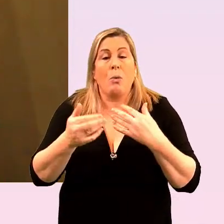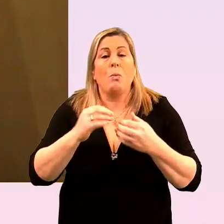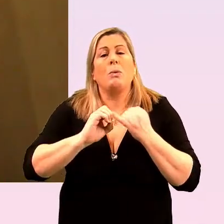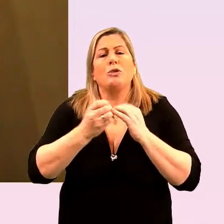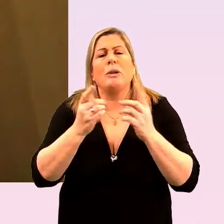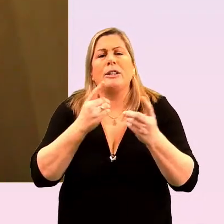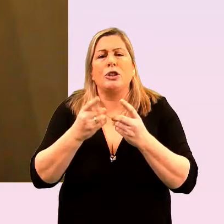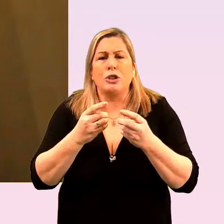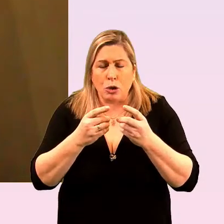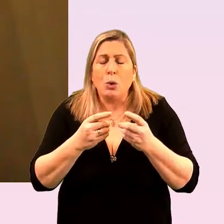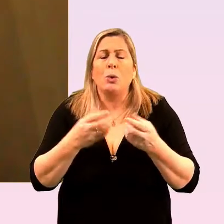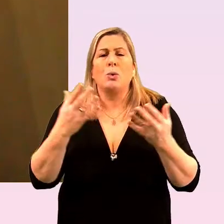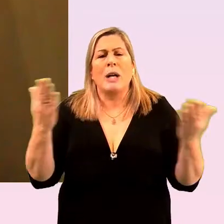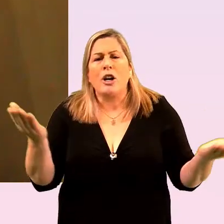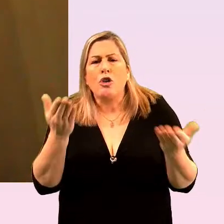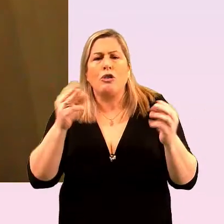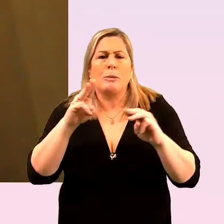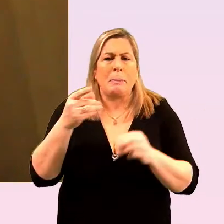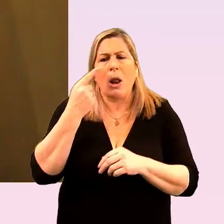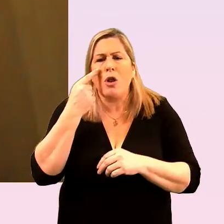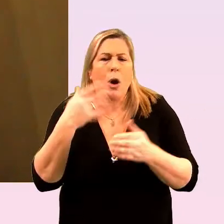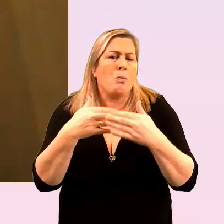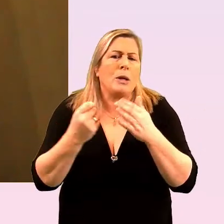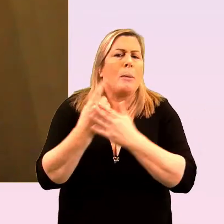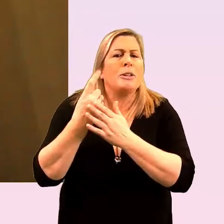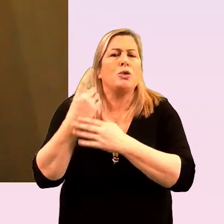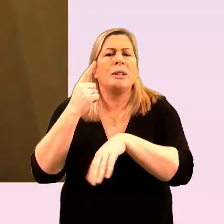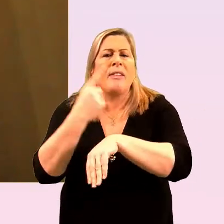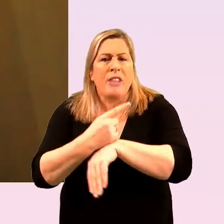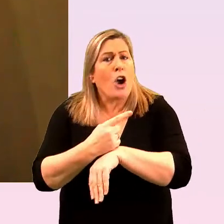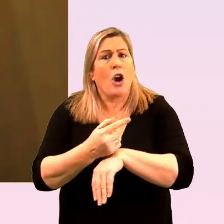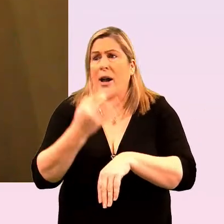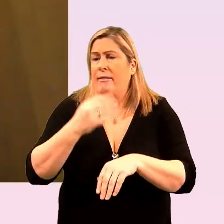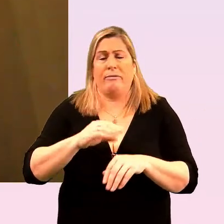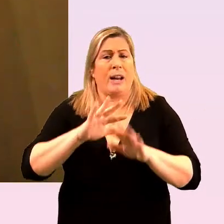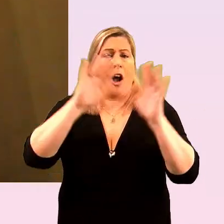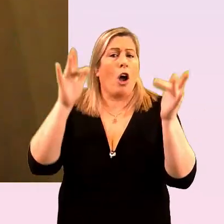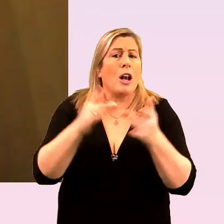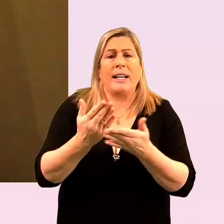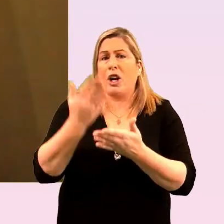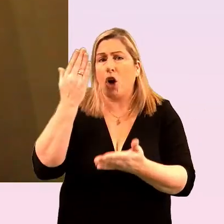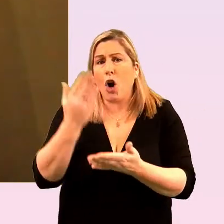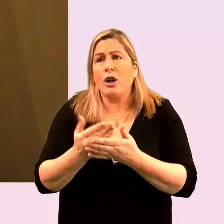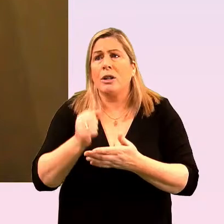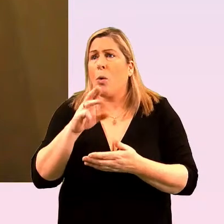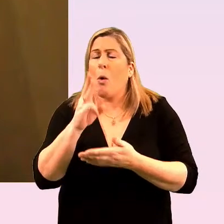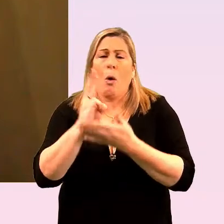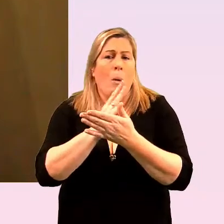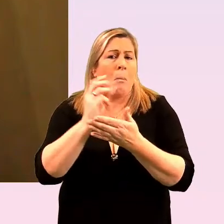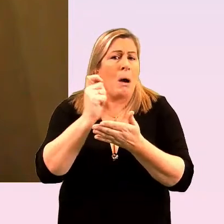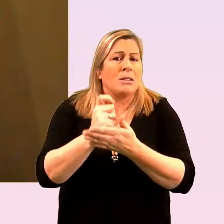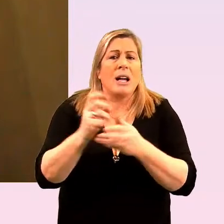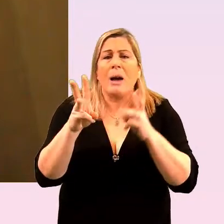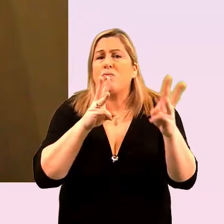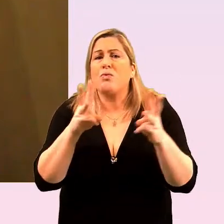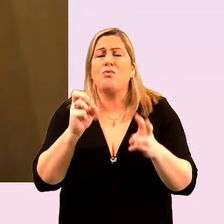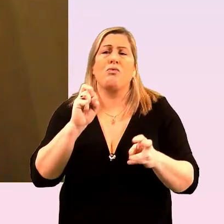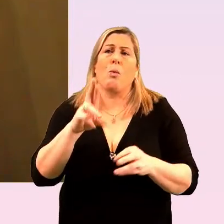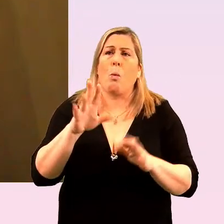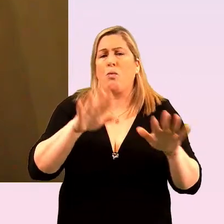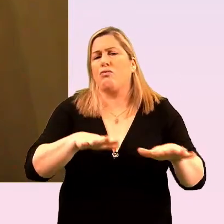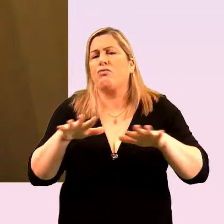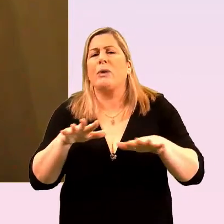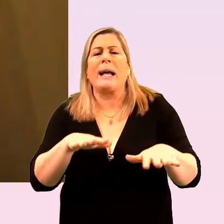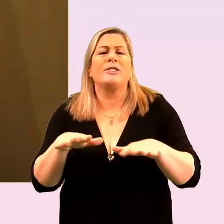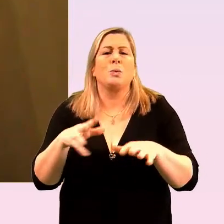people to look at the opportunities that are there, even in terms of online learning or part-time work or casual work and things